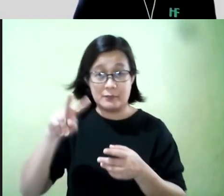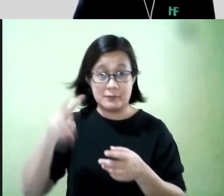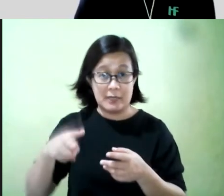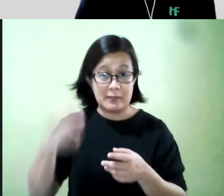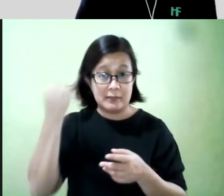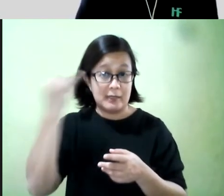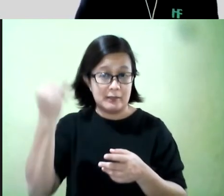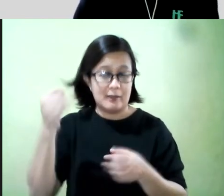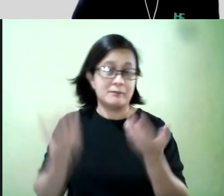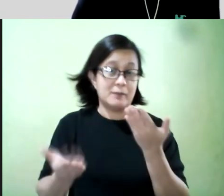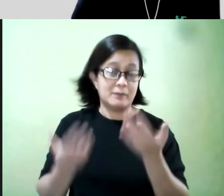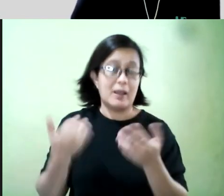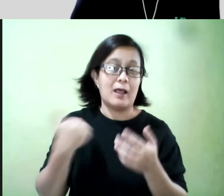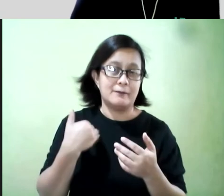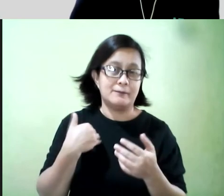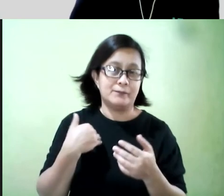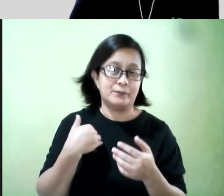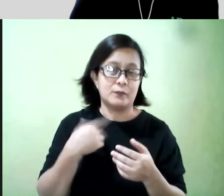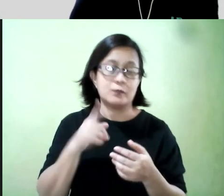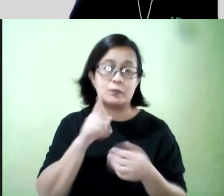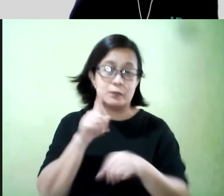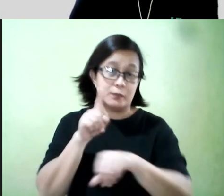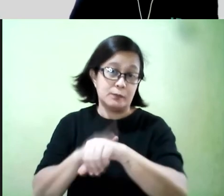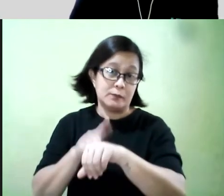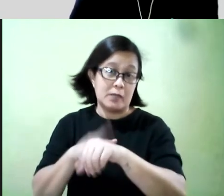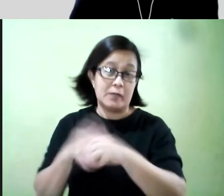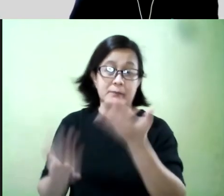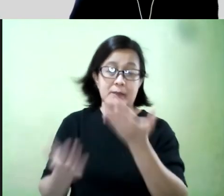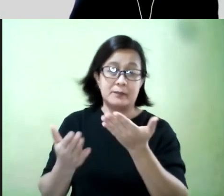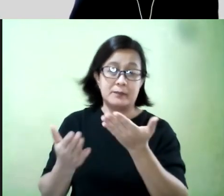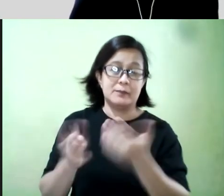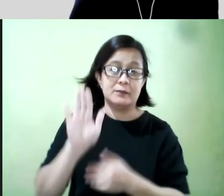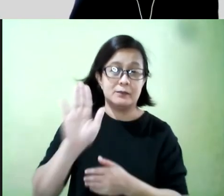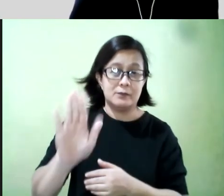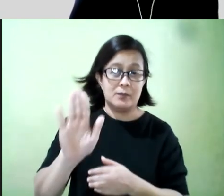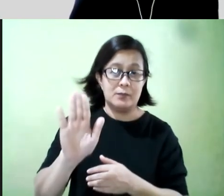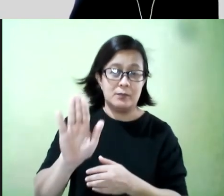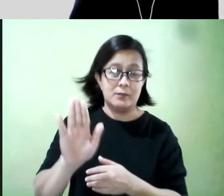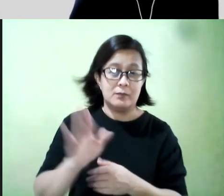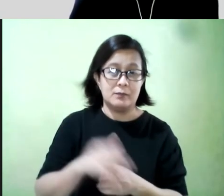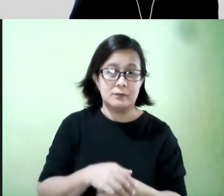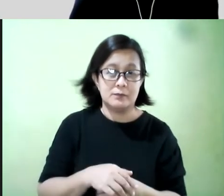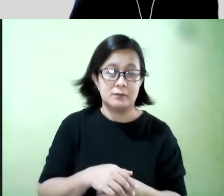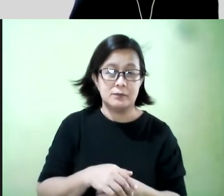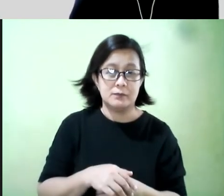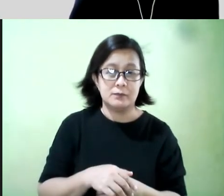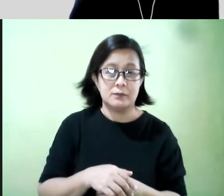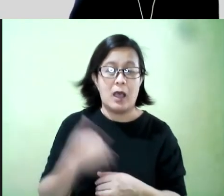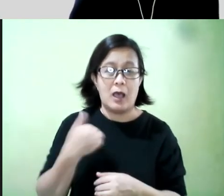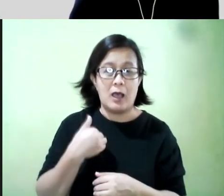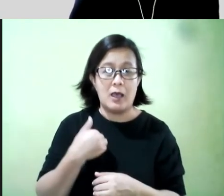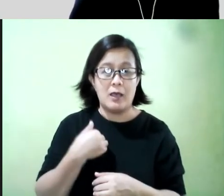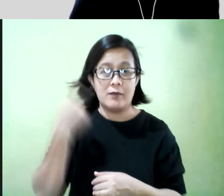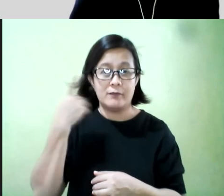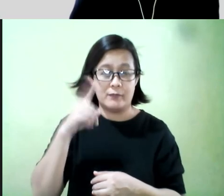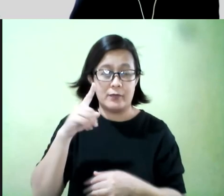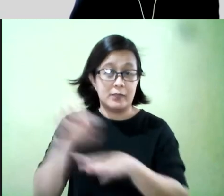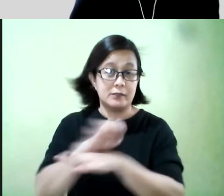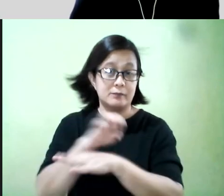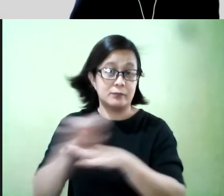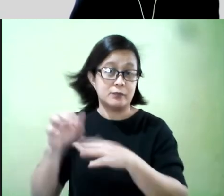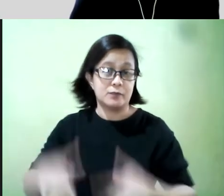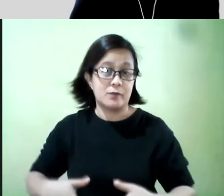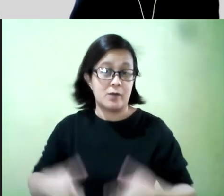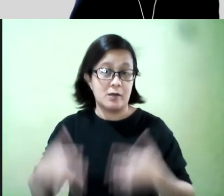that becomes like your armamentarium, that becomes your parang fuel for the next phase of your entrepreneurship life. And normally on